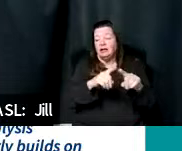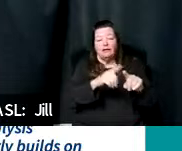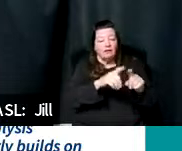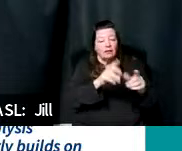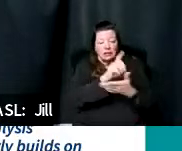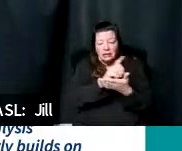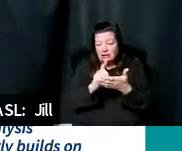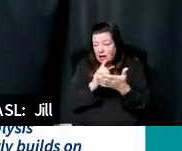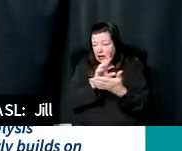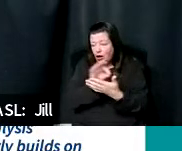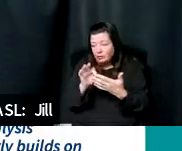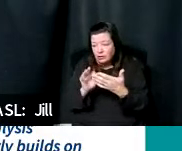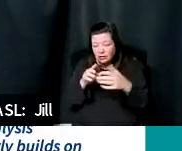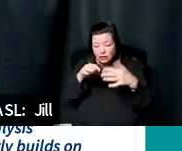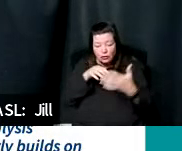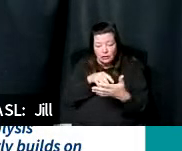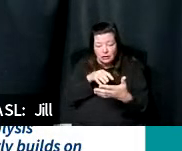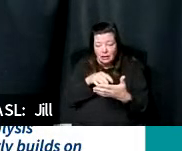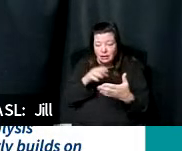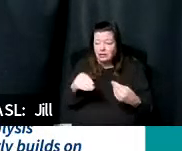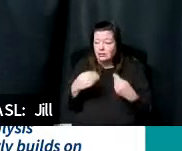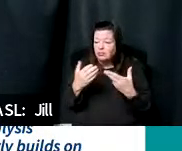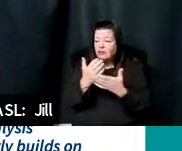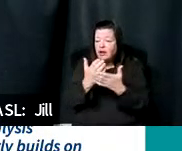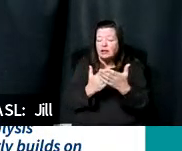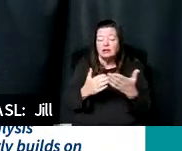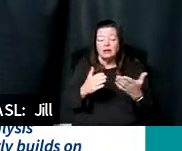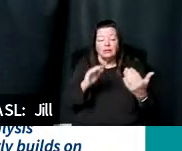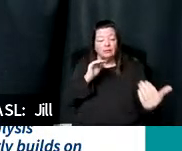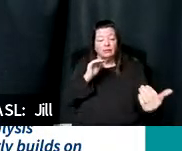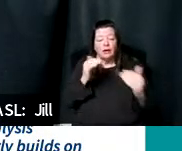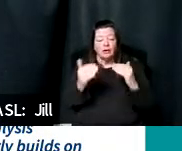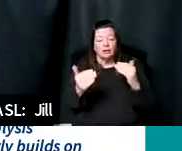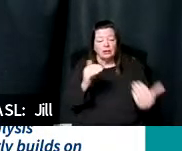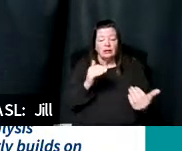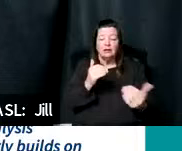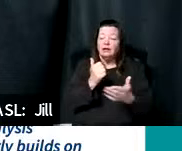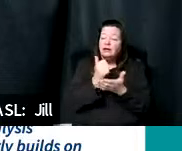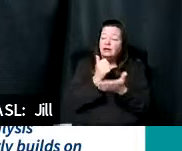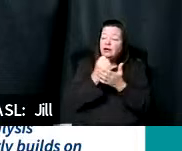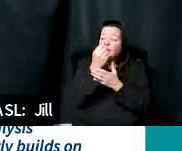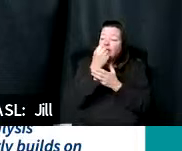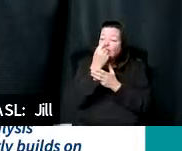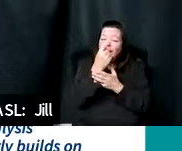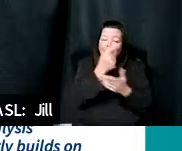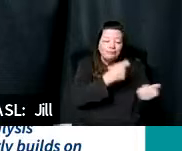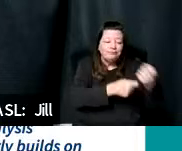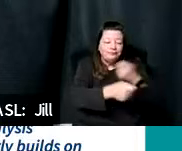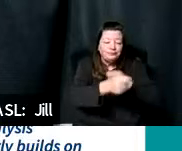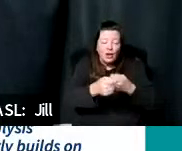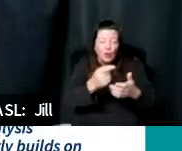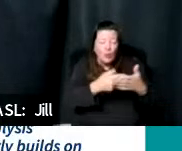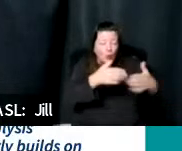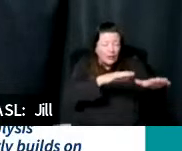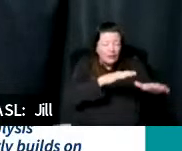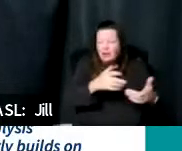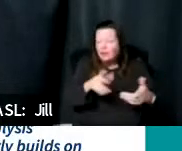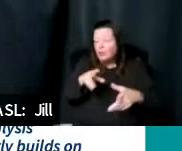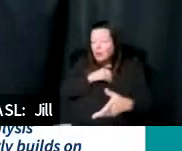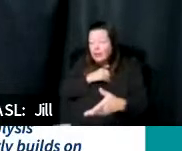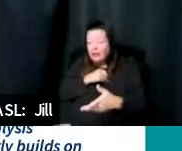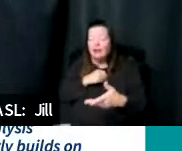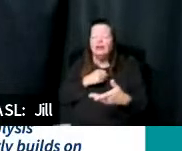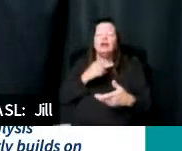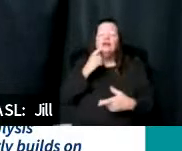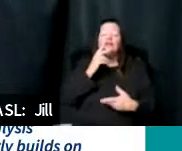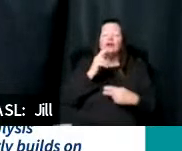study to provide some contrast and help understand trade-offs in decisions. So for the bridge configuration,